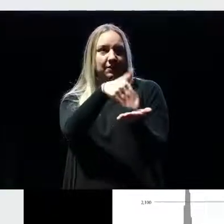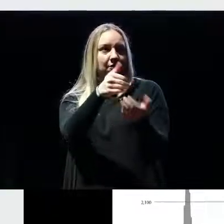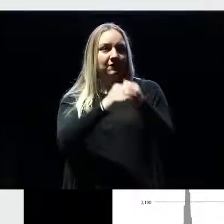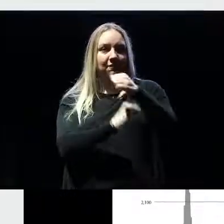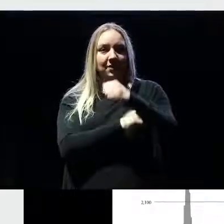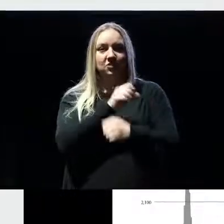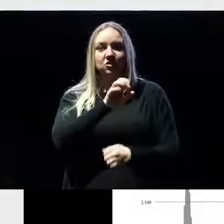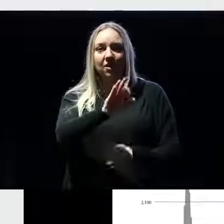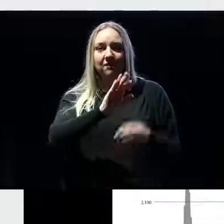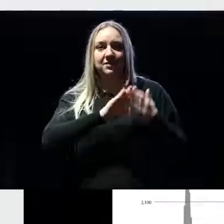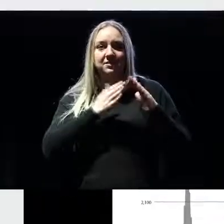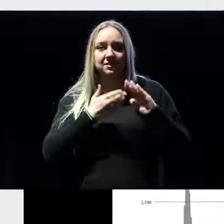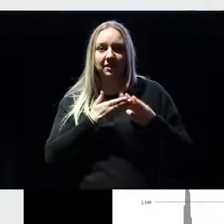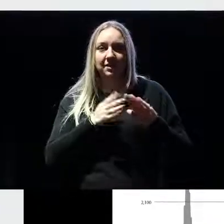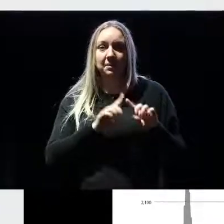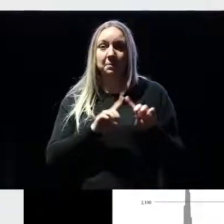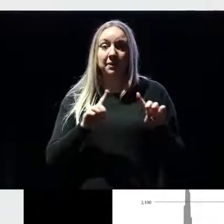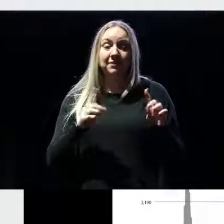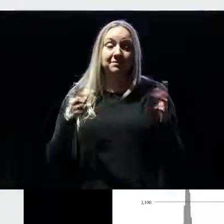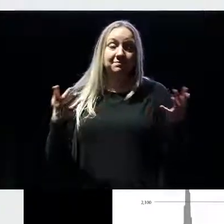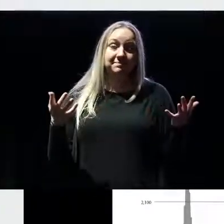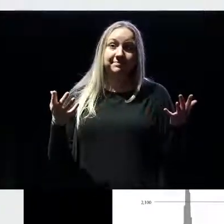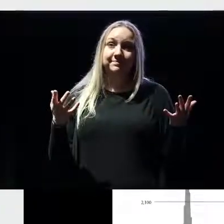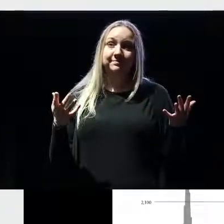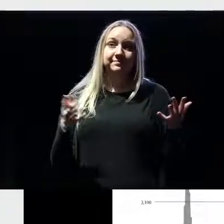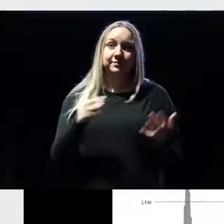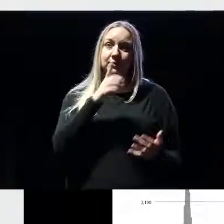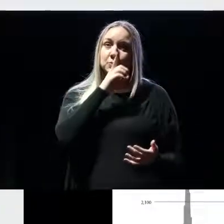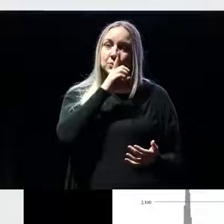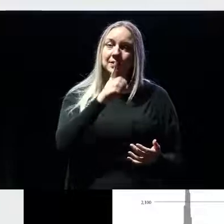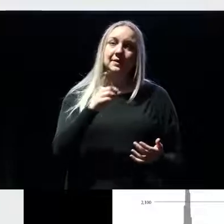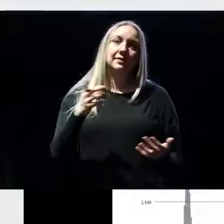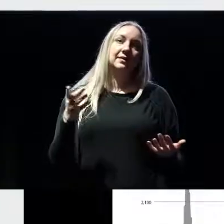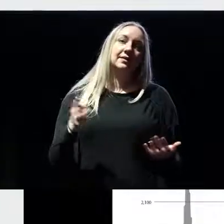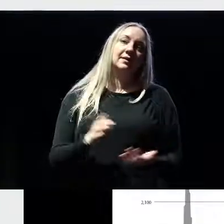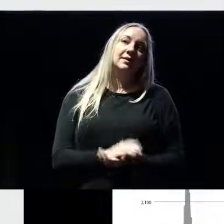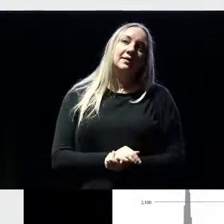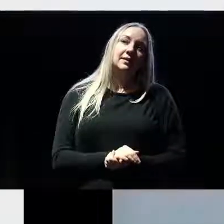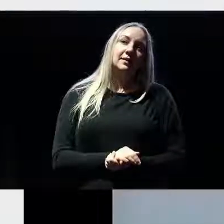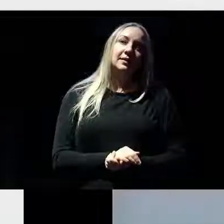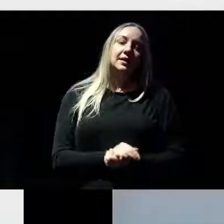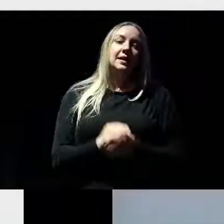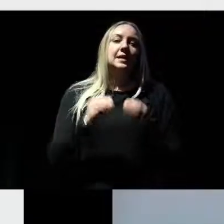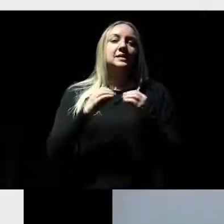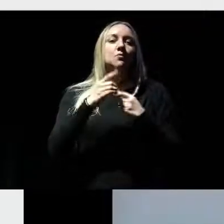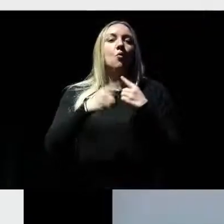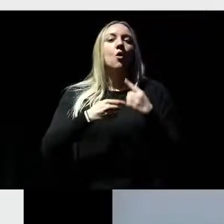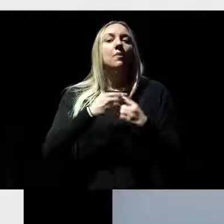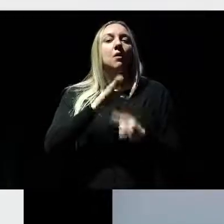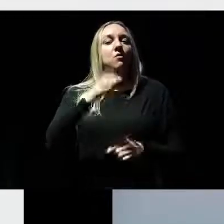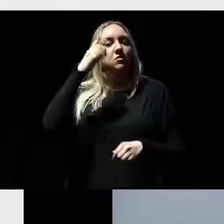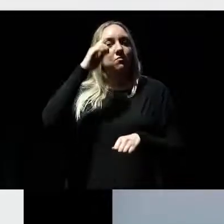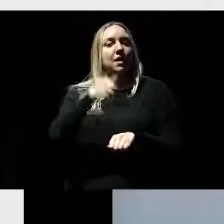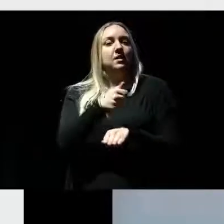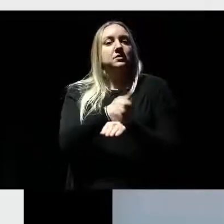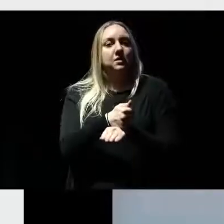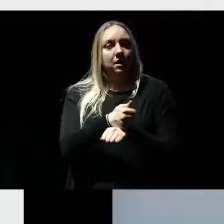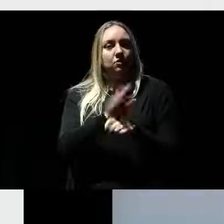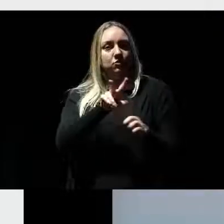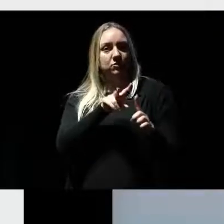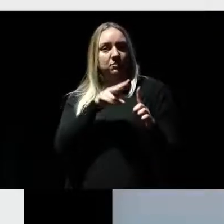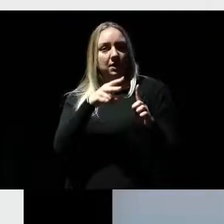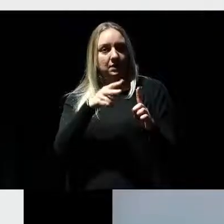city. But in fact, it's, I think, more the way that you think about urbanism in relationship to